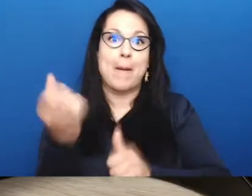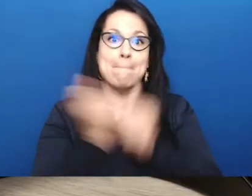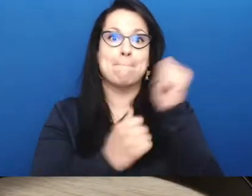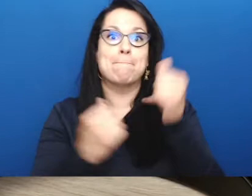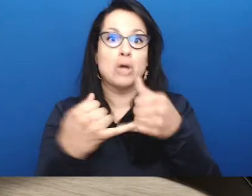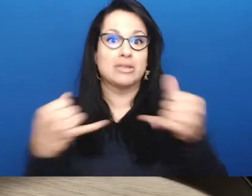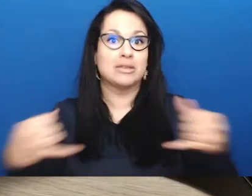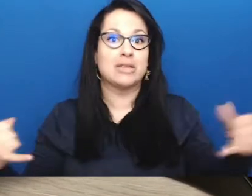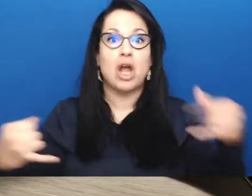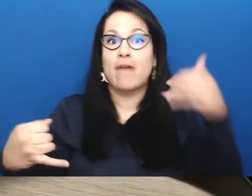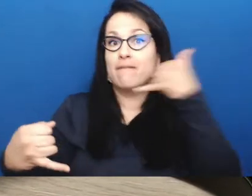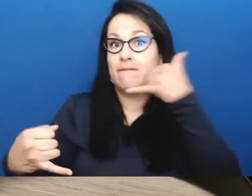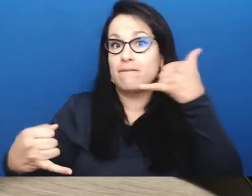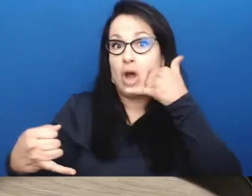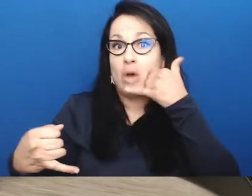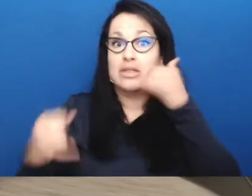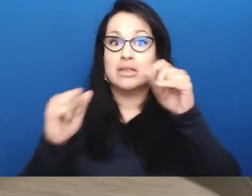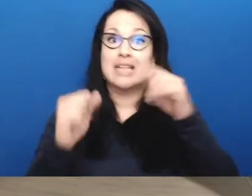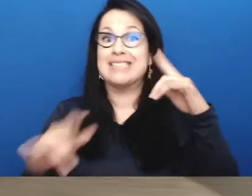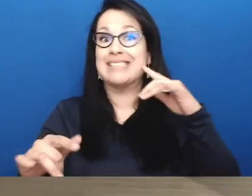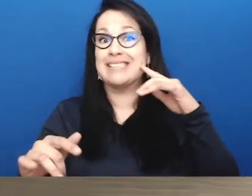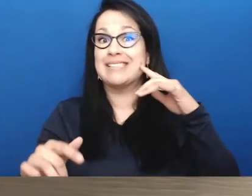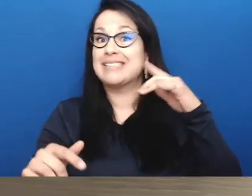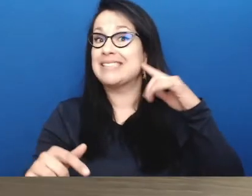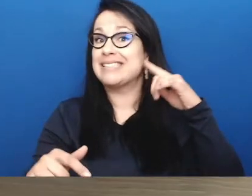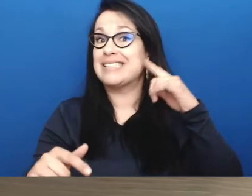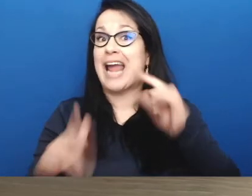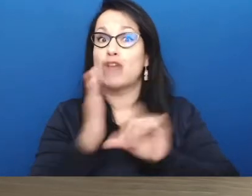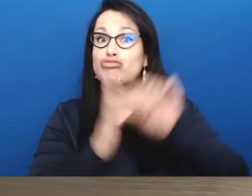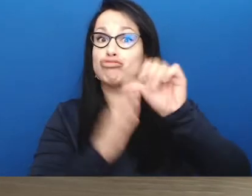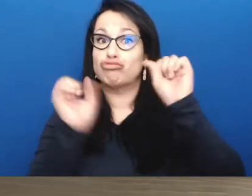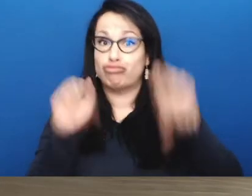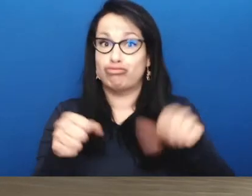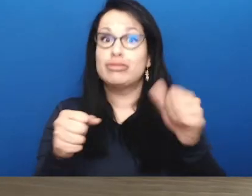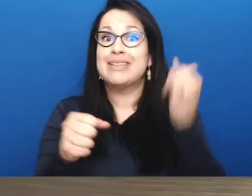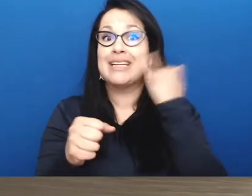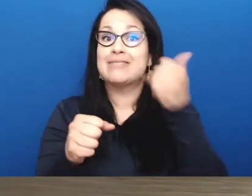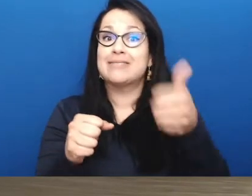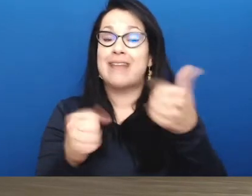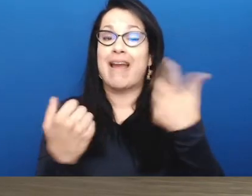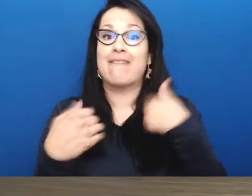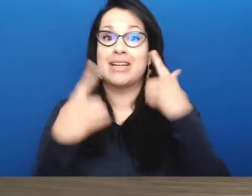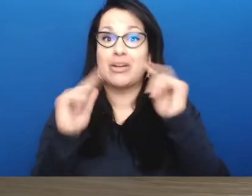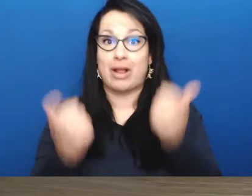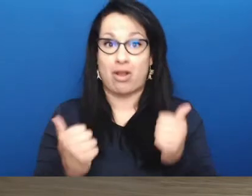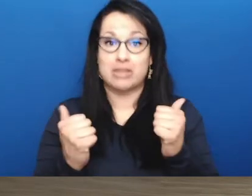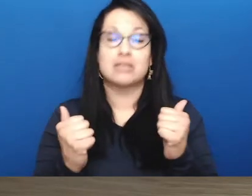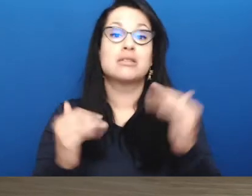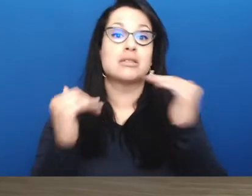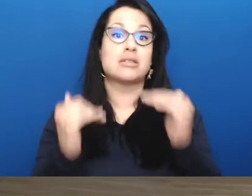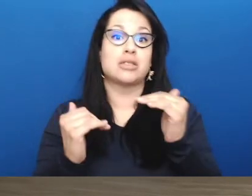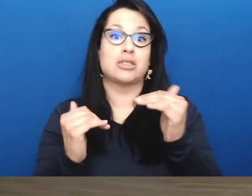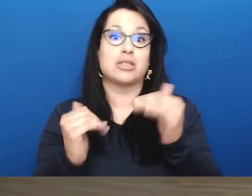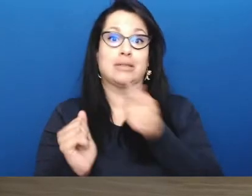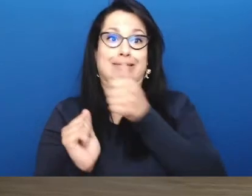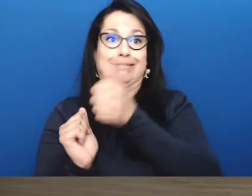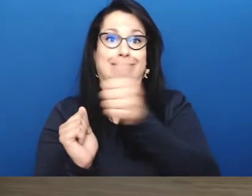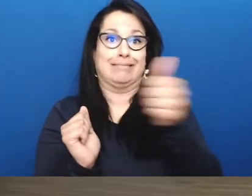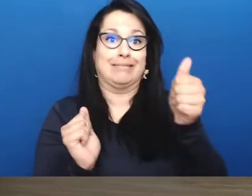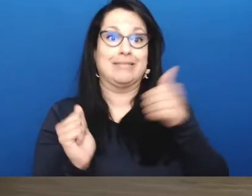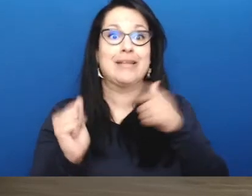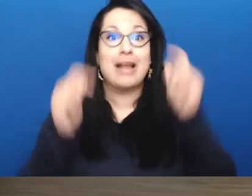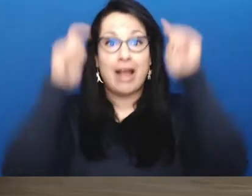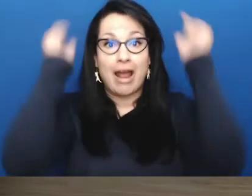for individuals with hearing loss. A personal amplifier with headphones provides sound amplification